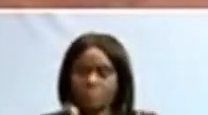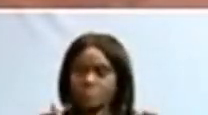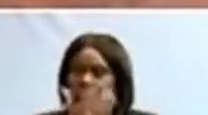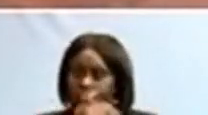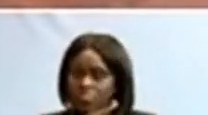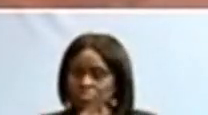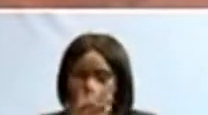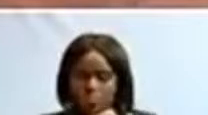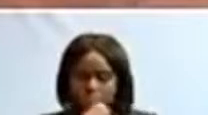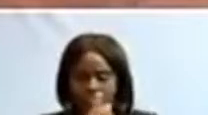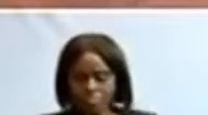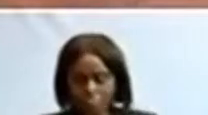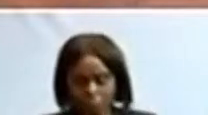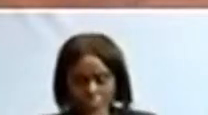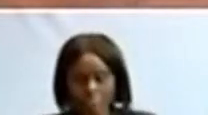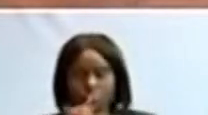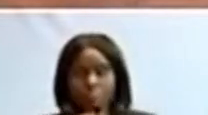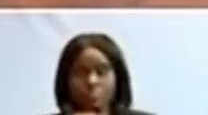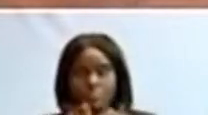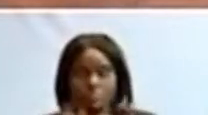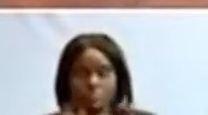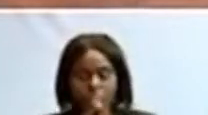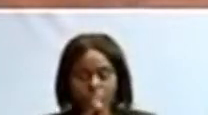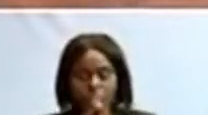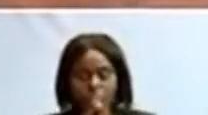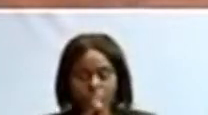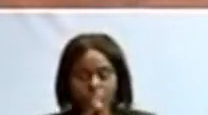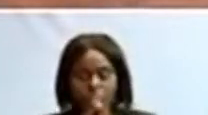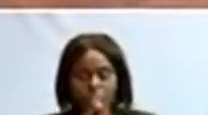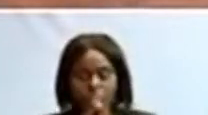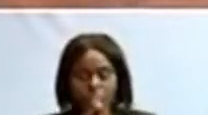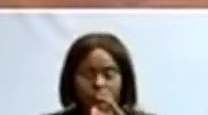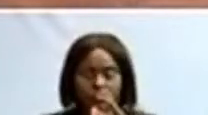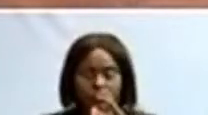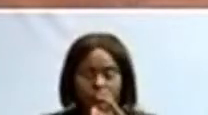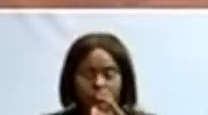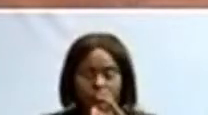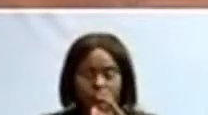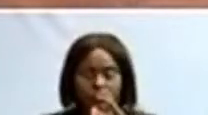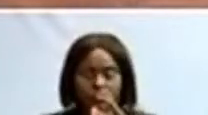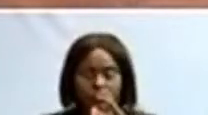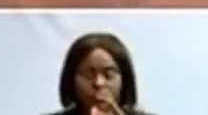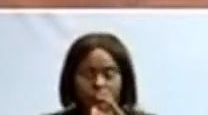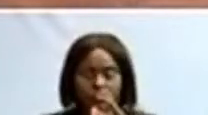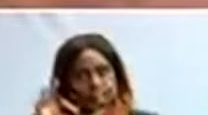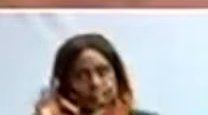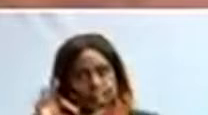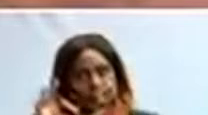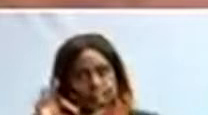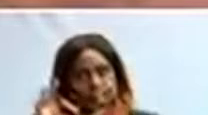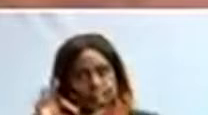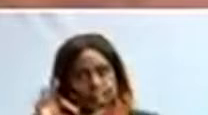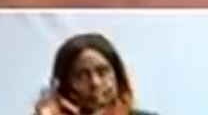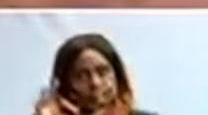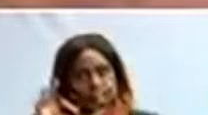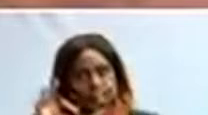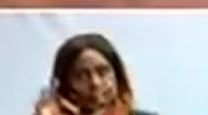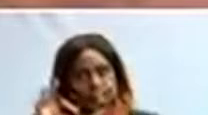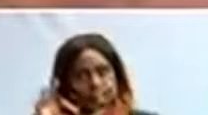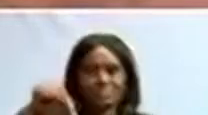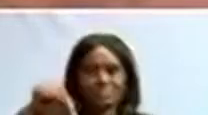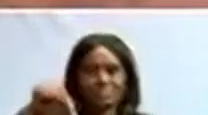affected financial statements, and the opinion has been adjusted to